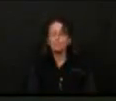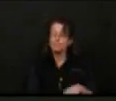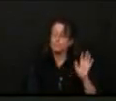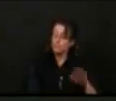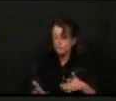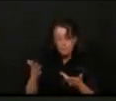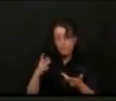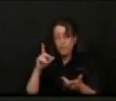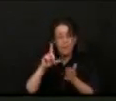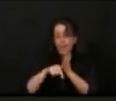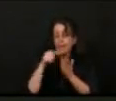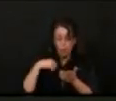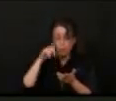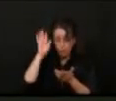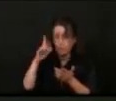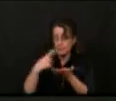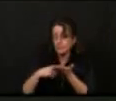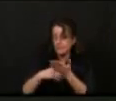talk. Right.